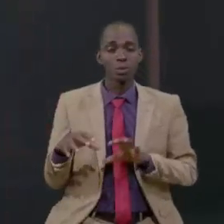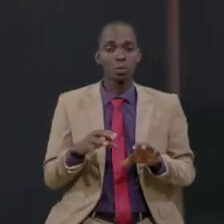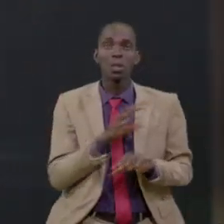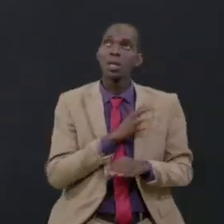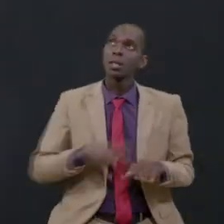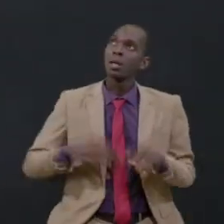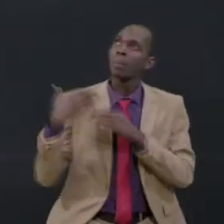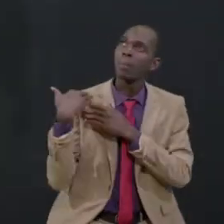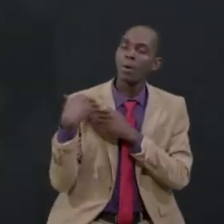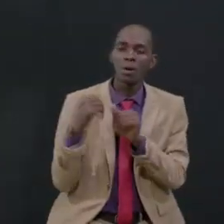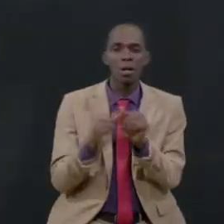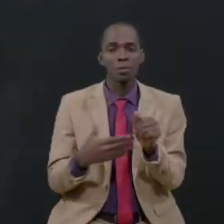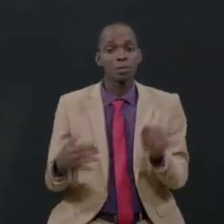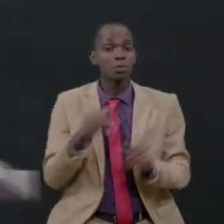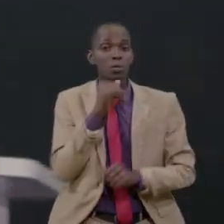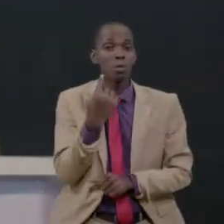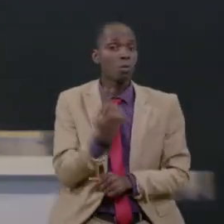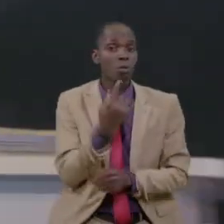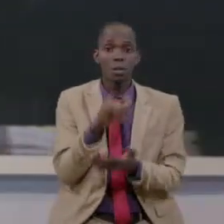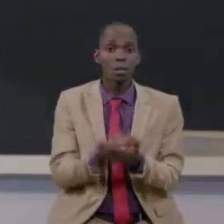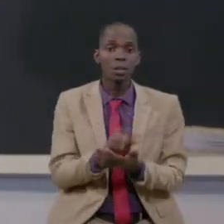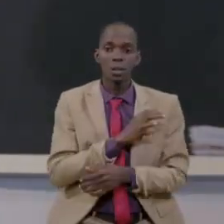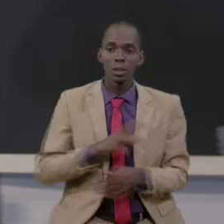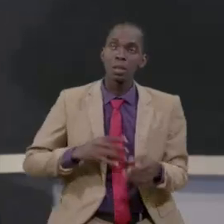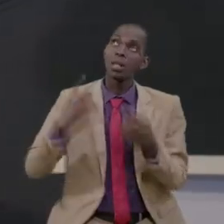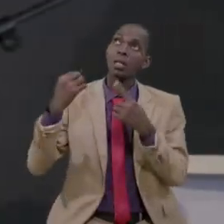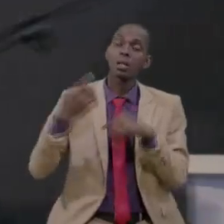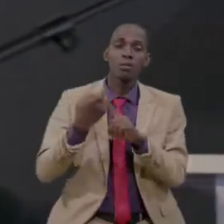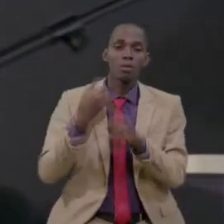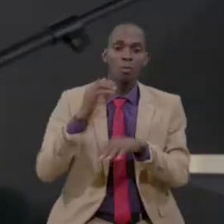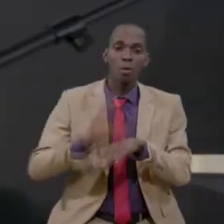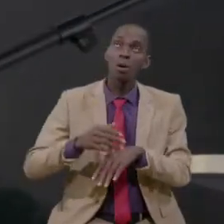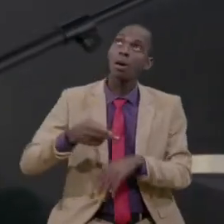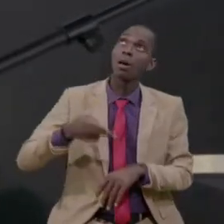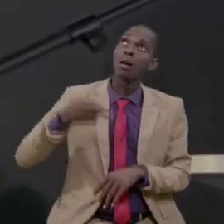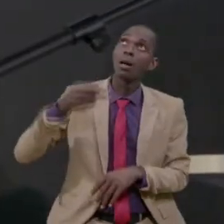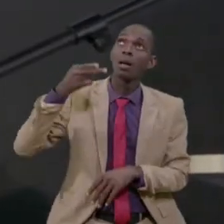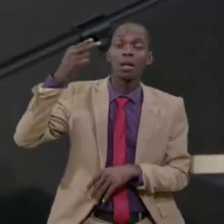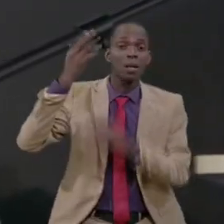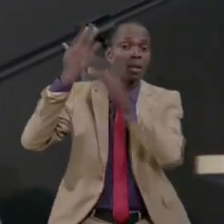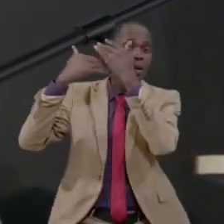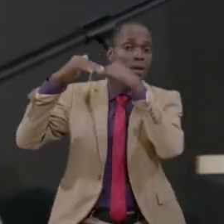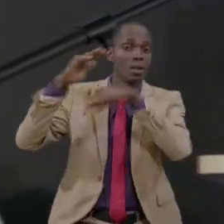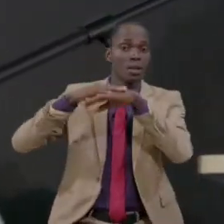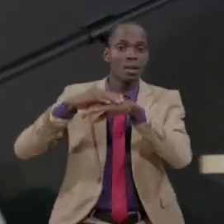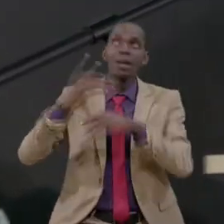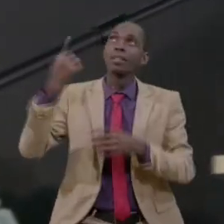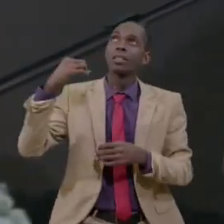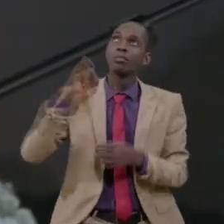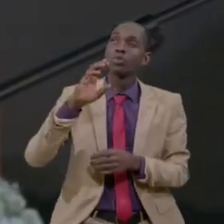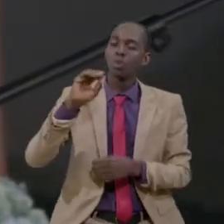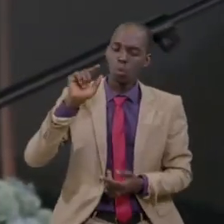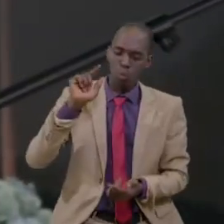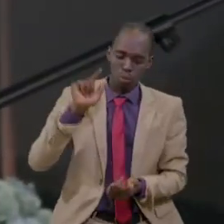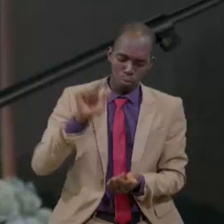that, he came down from on high and came so low to take the people